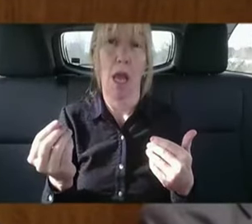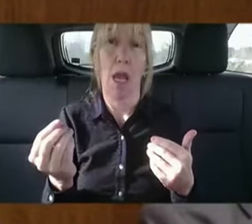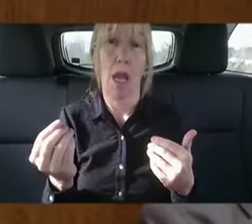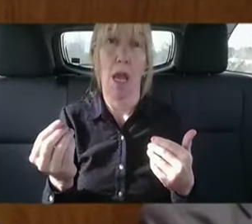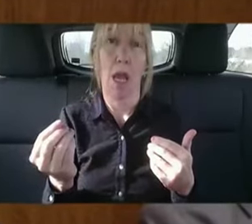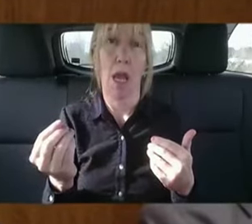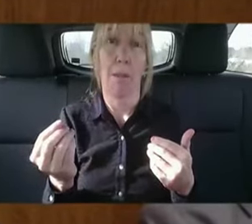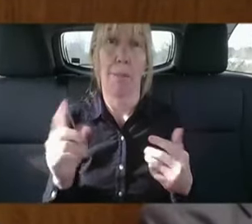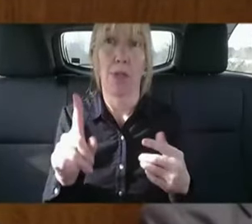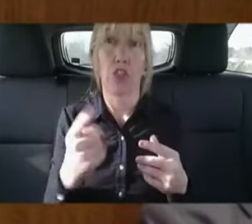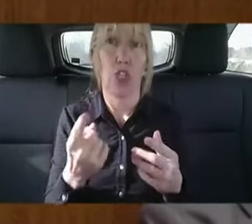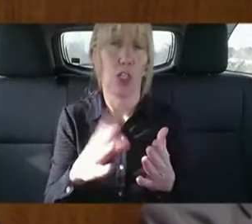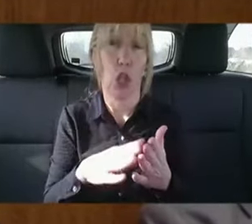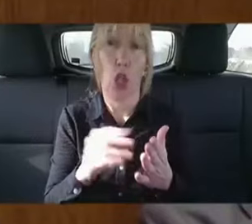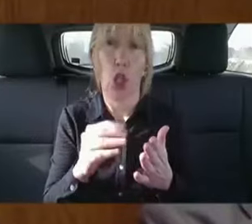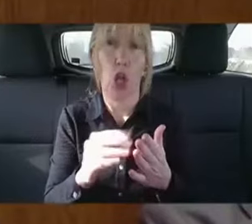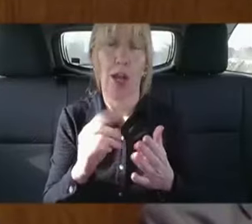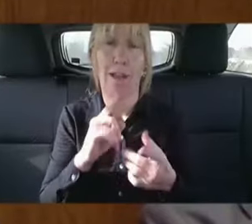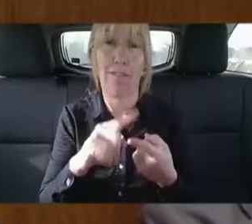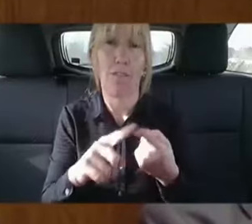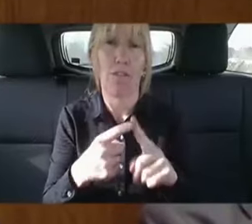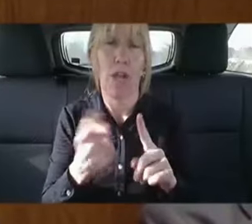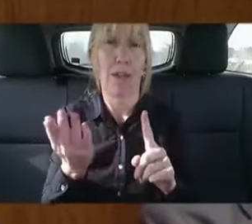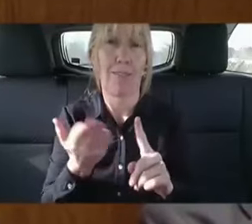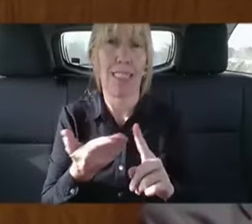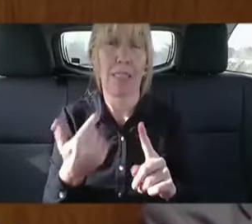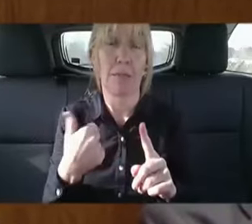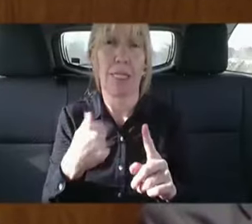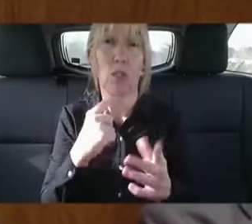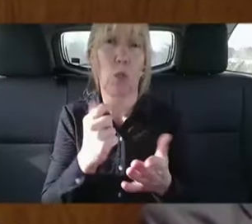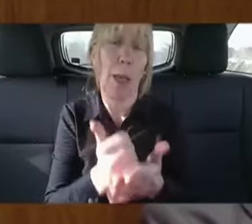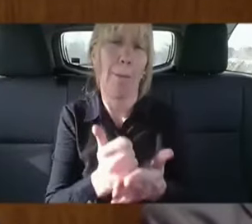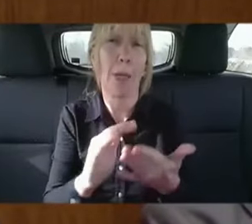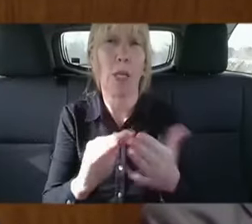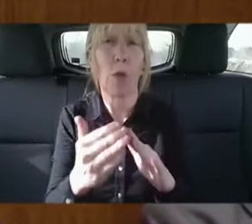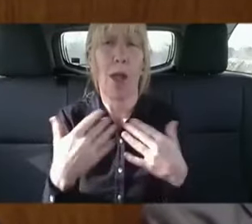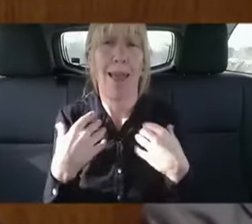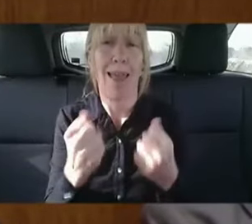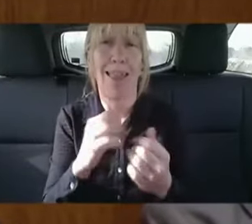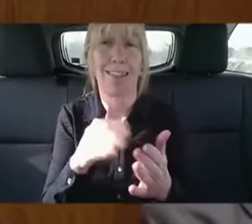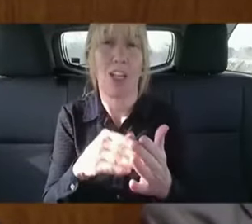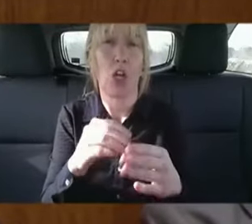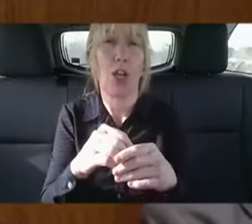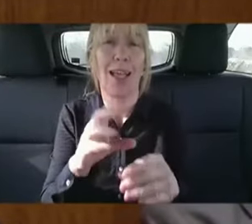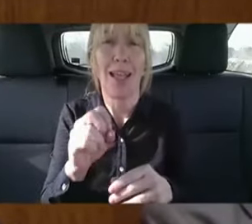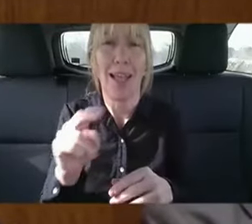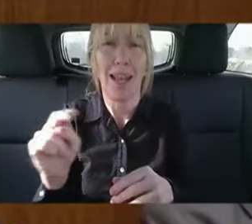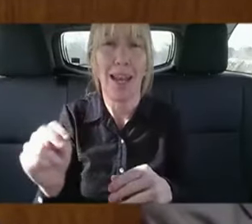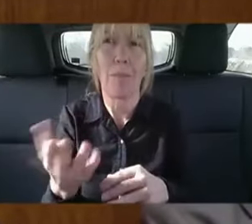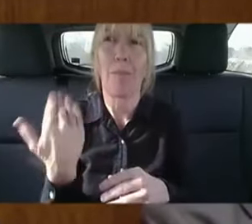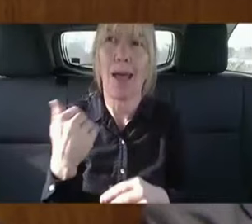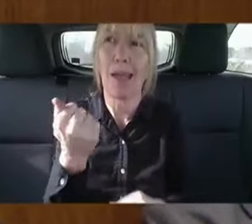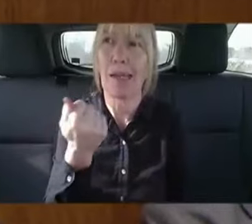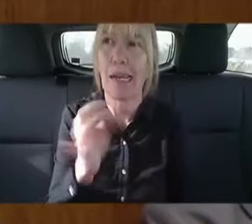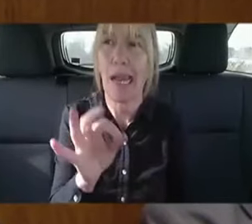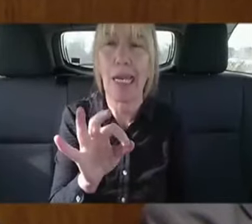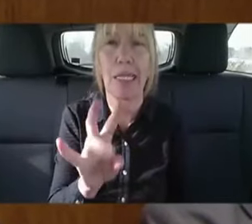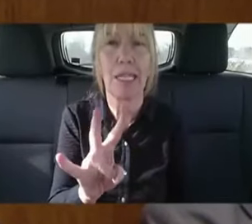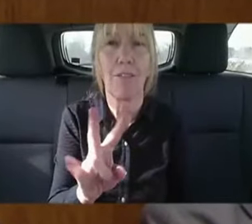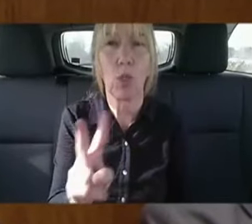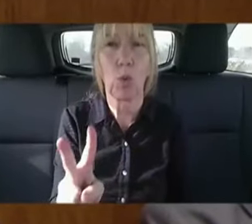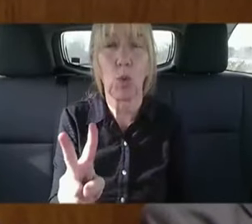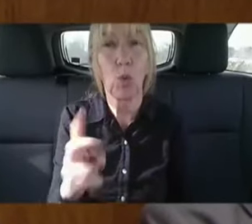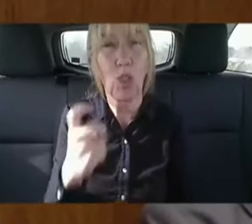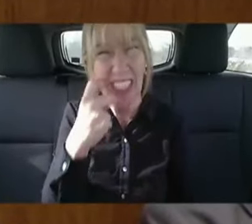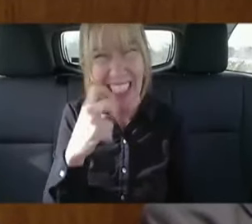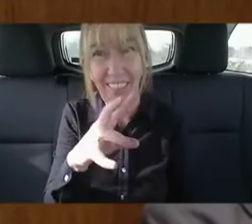and just learning, a friend talked me into helping him start a community health center in Connecticut back in 1972. So we just celebrated 50 years